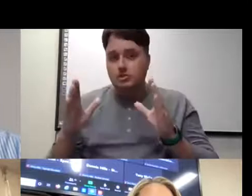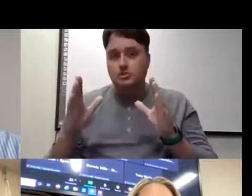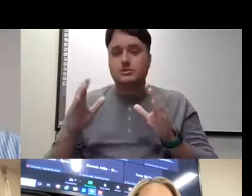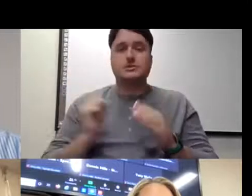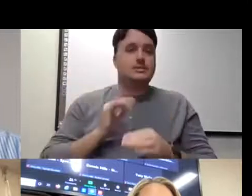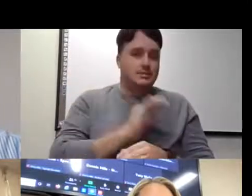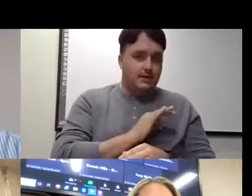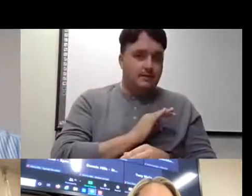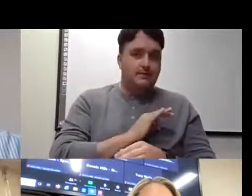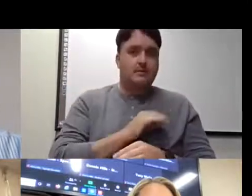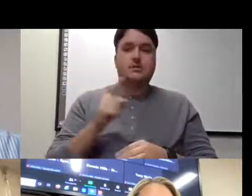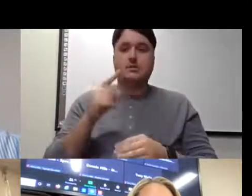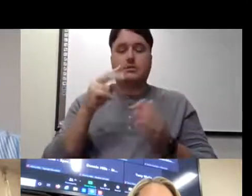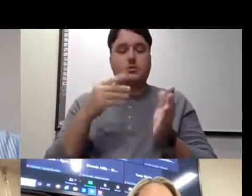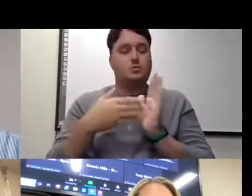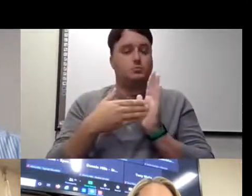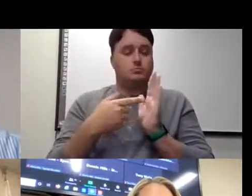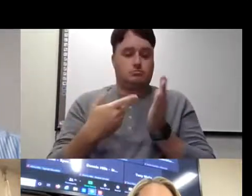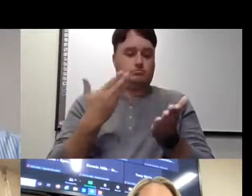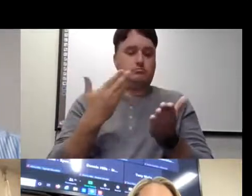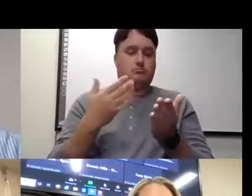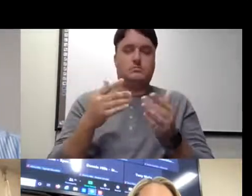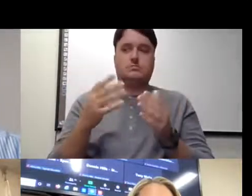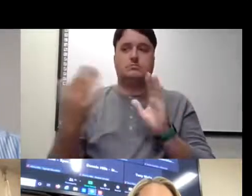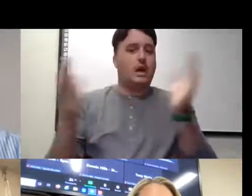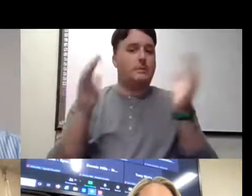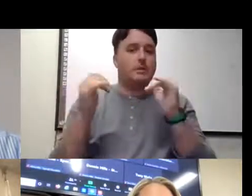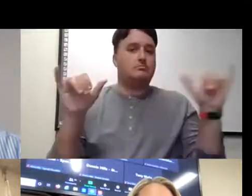staff that reflect our students.